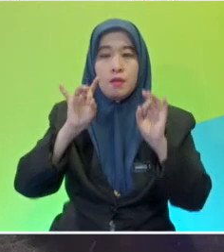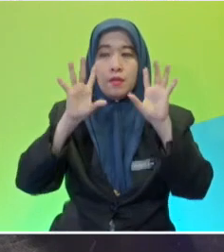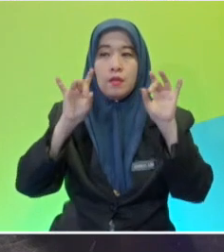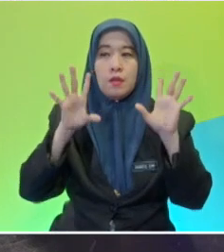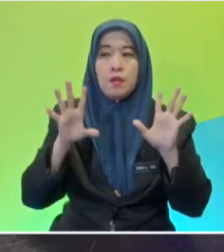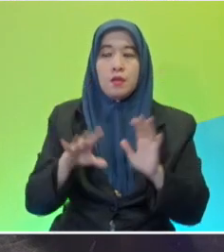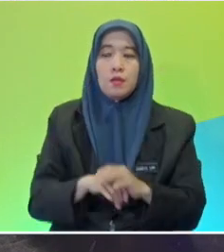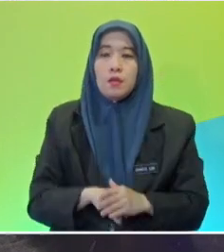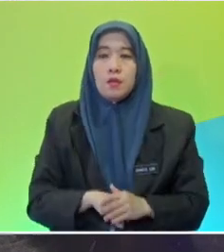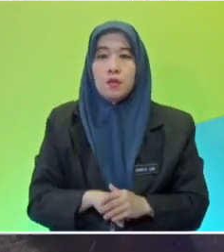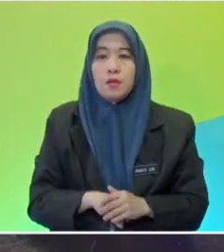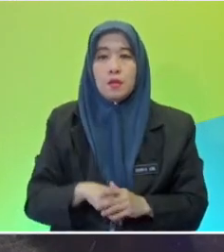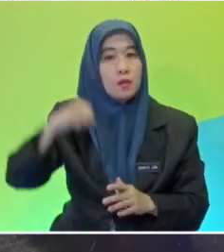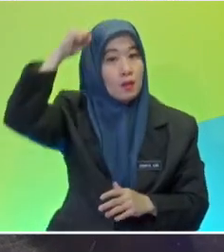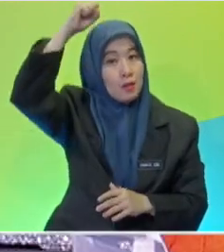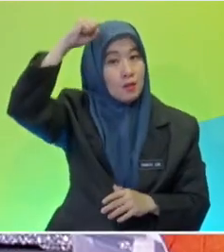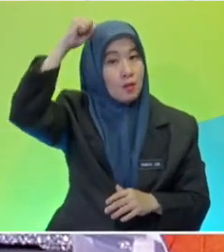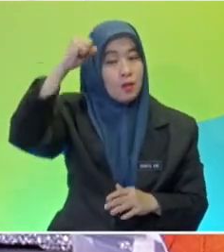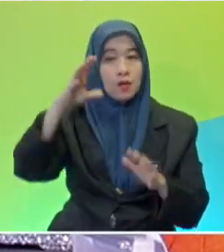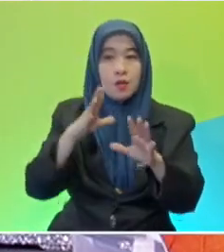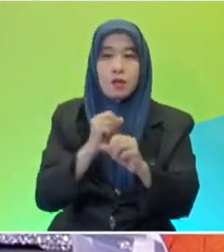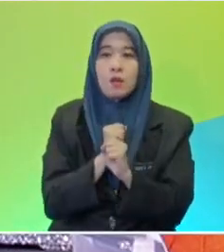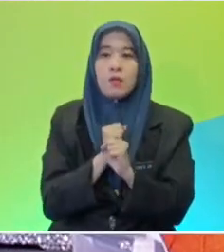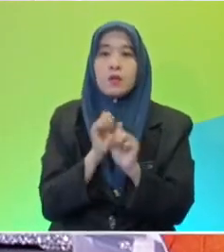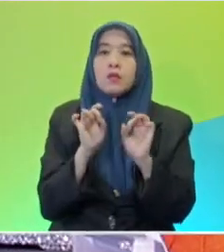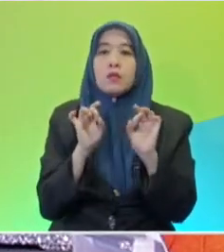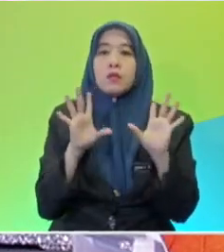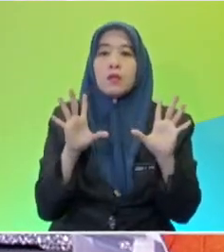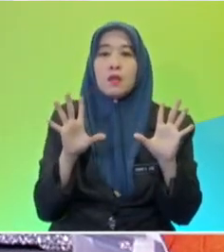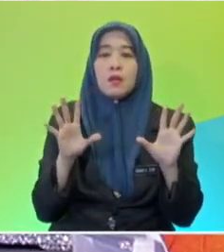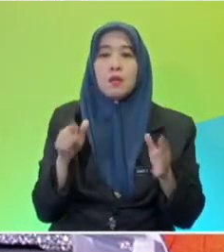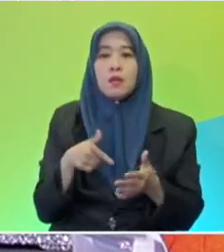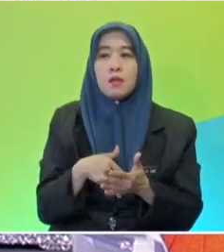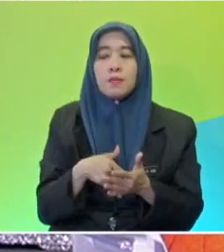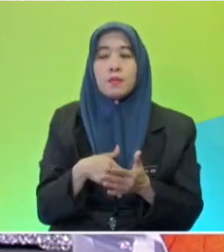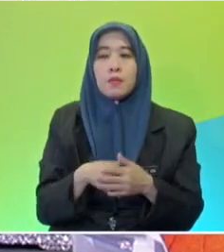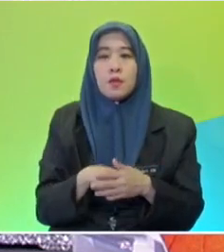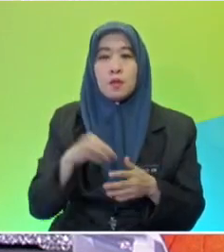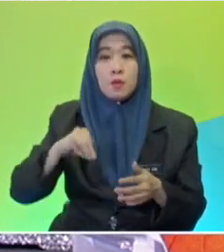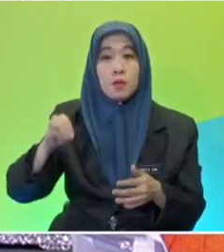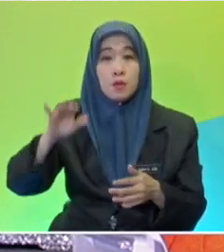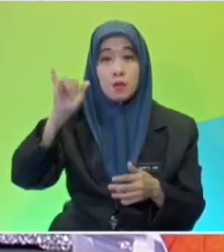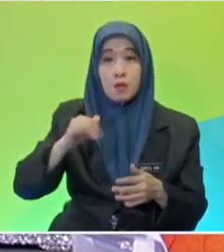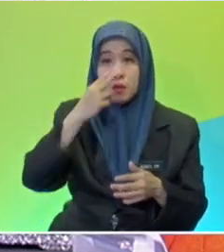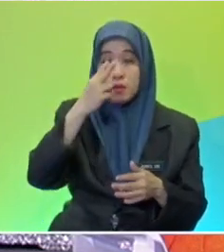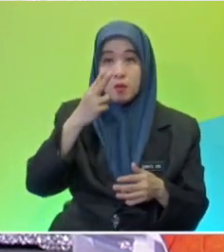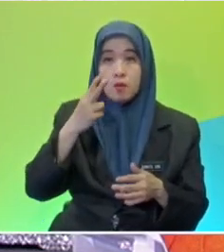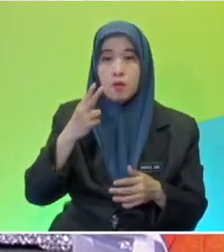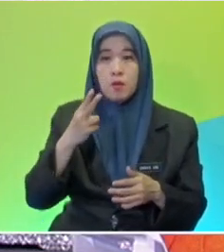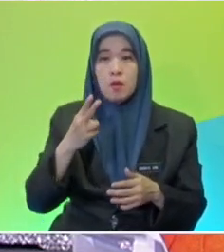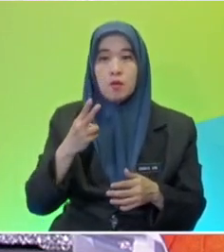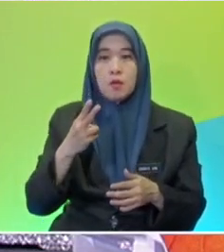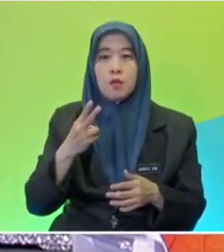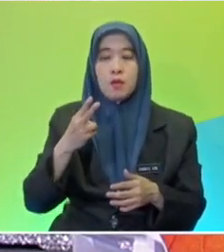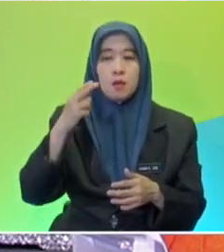today. Thank you so much, Teacher Davy, and hopefully for those of you watching at home, you have learned so much from this segment.